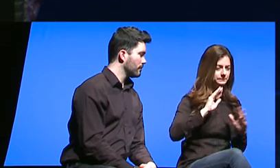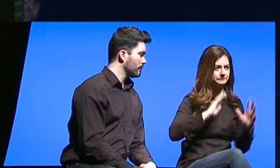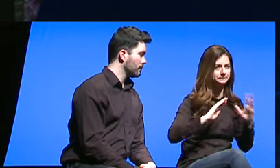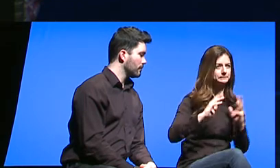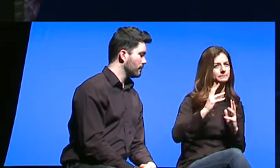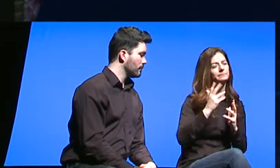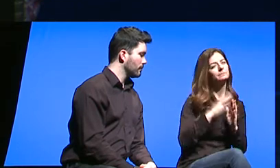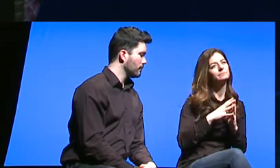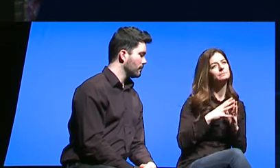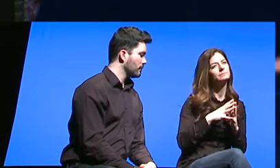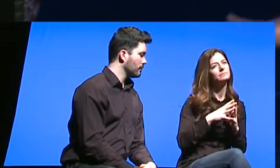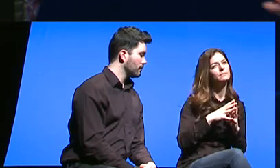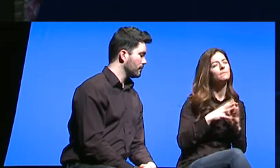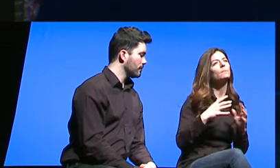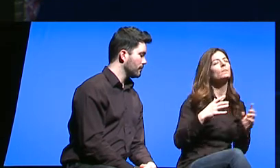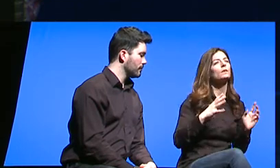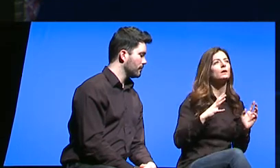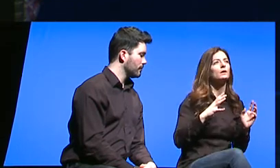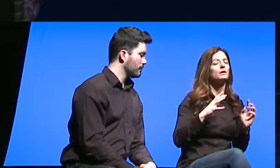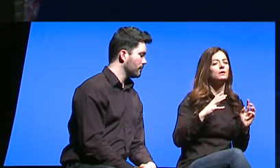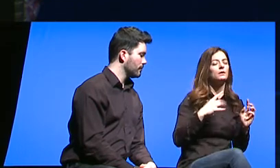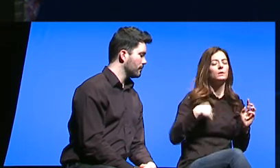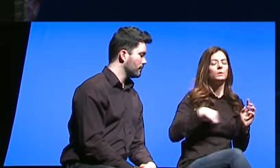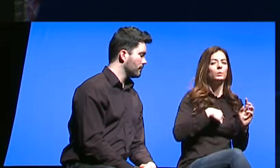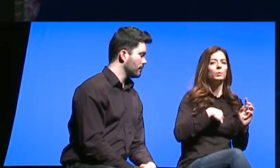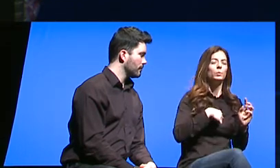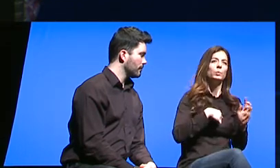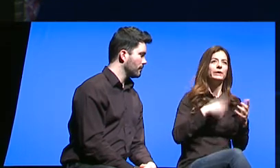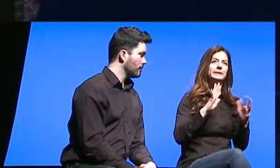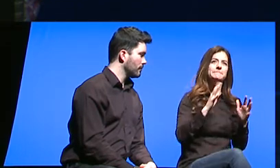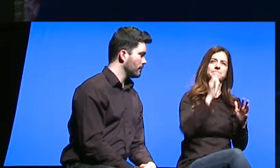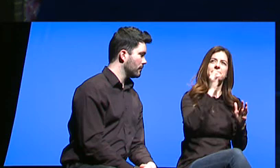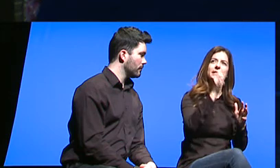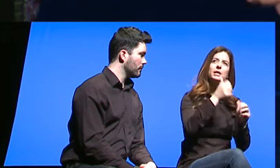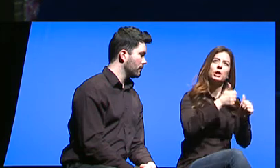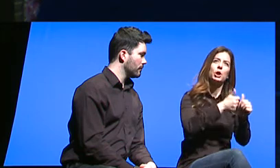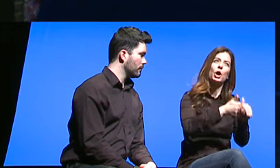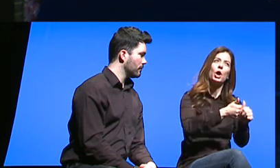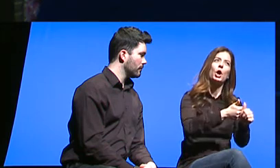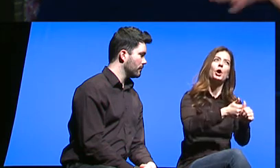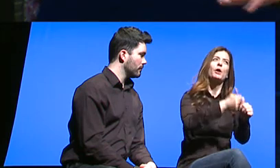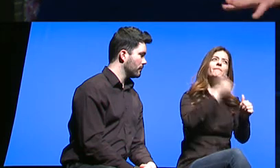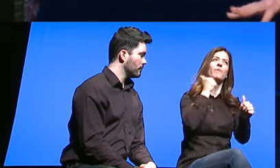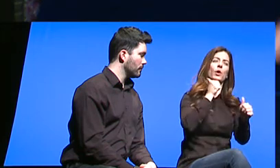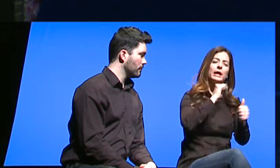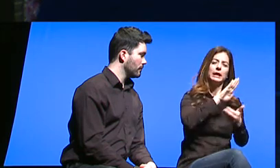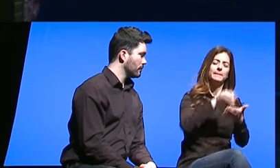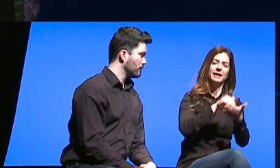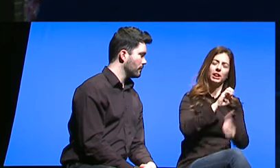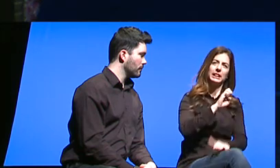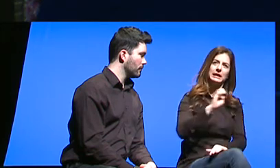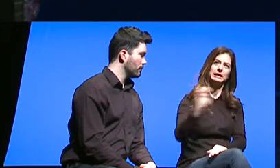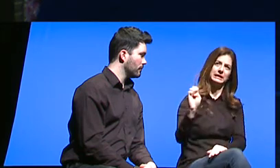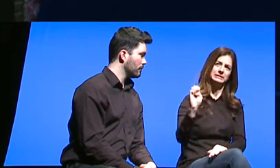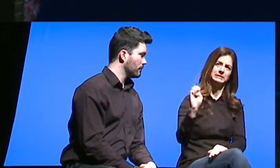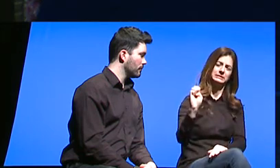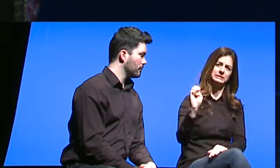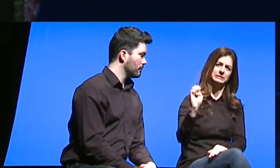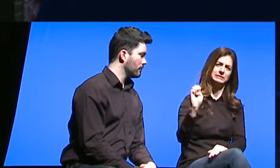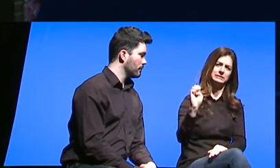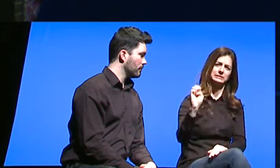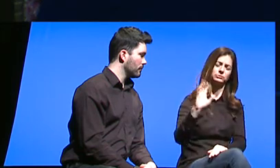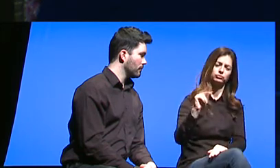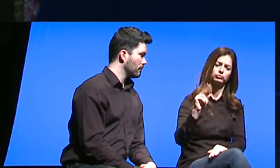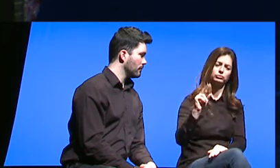we avoided people who came from Arab or Middle Eastern heritages, and we do have